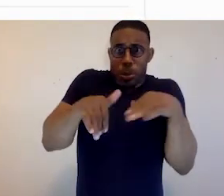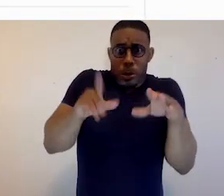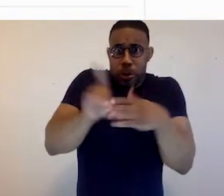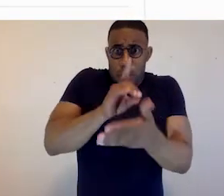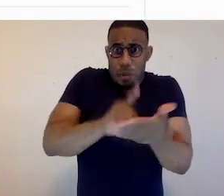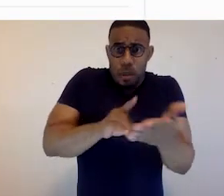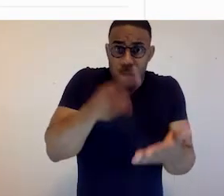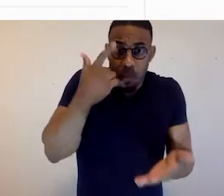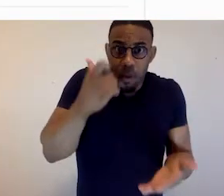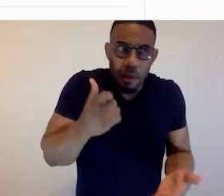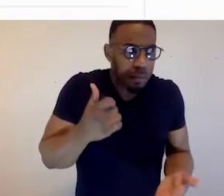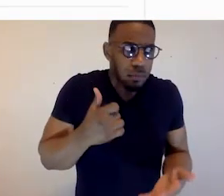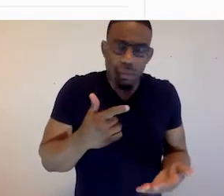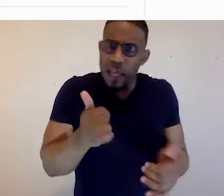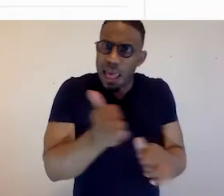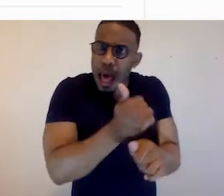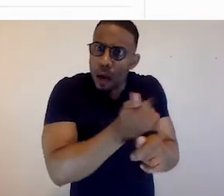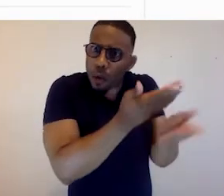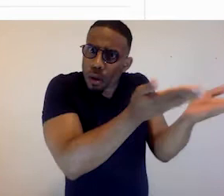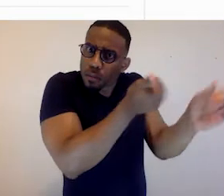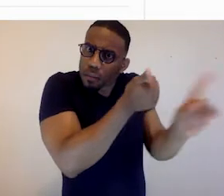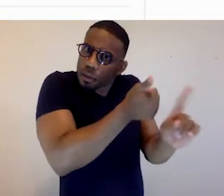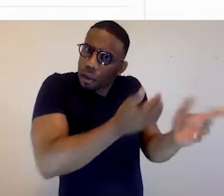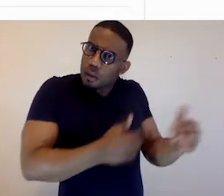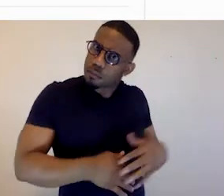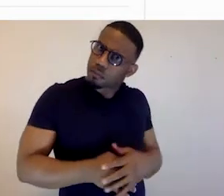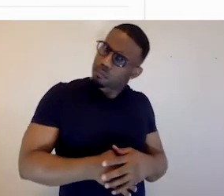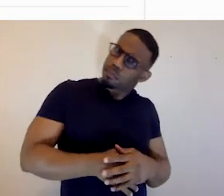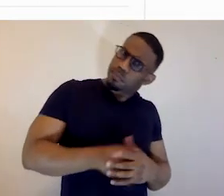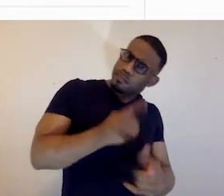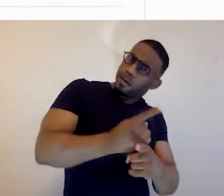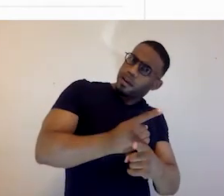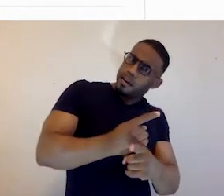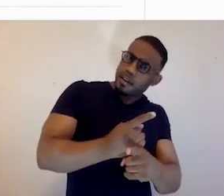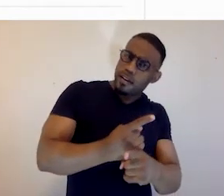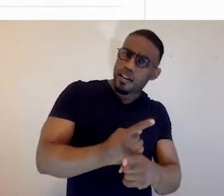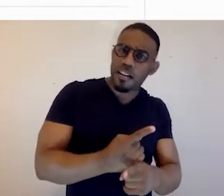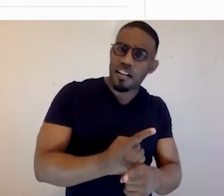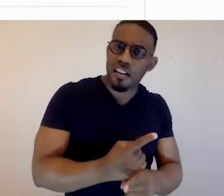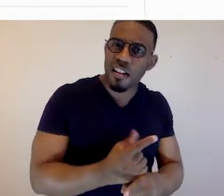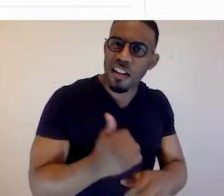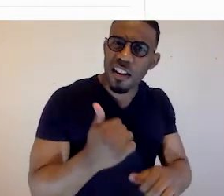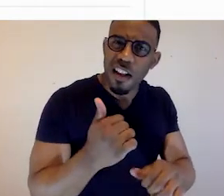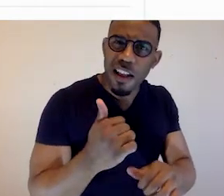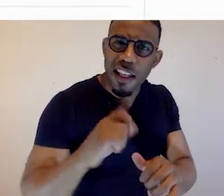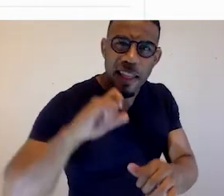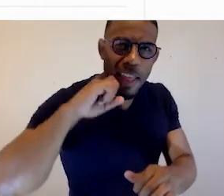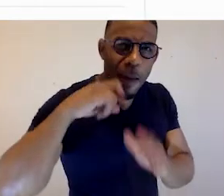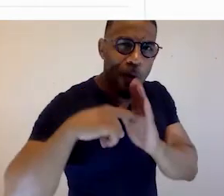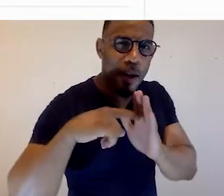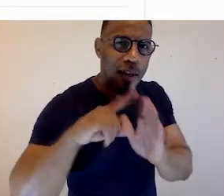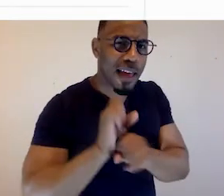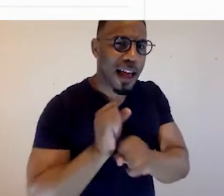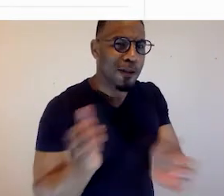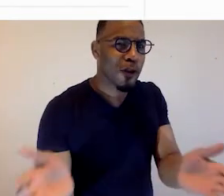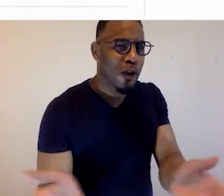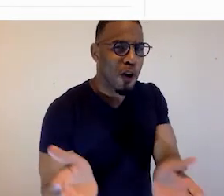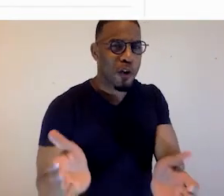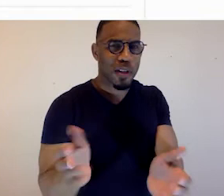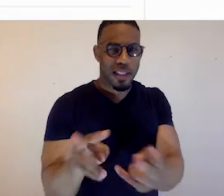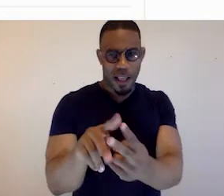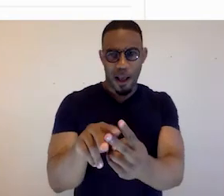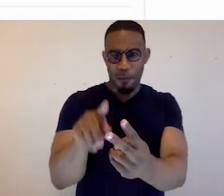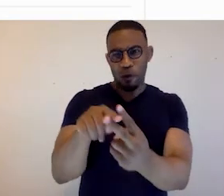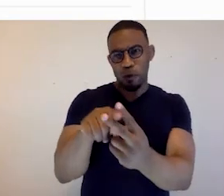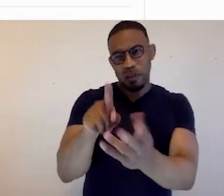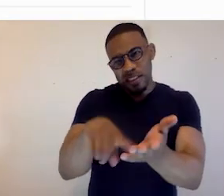because it was the algorithm, right? So the Apple reps, they actually urged the couple